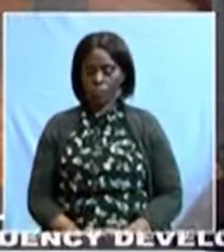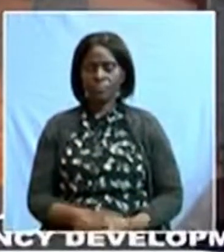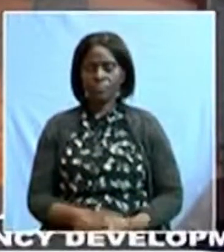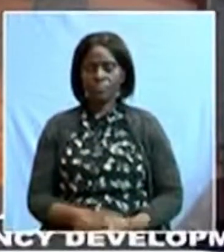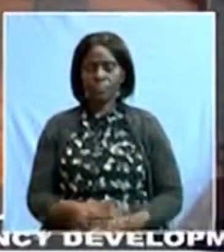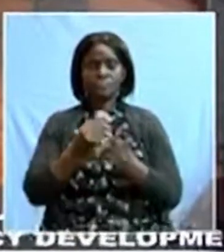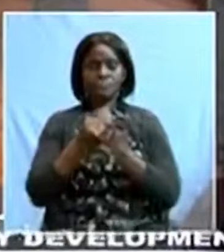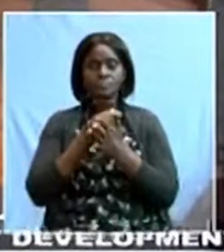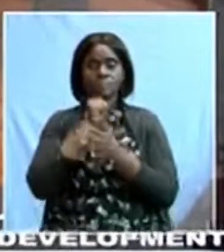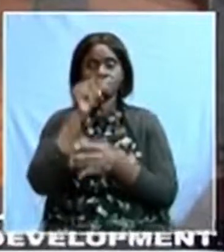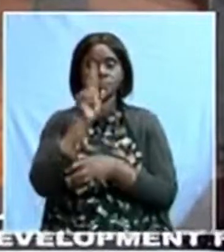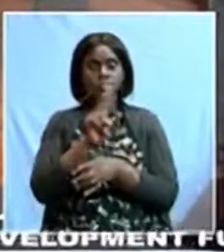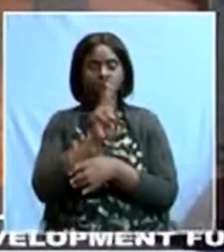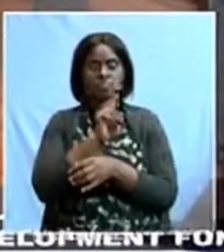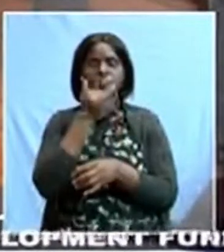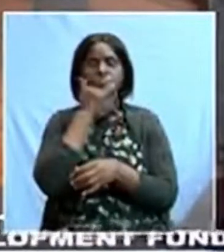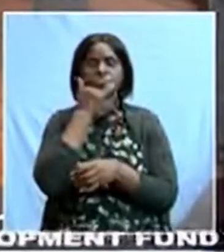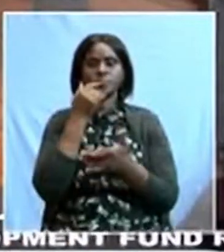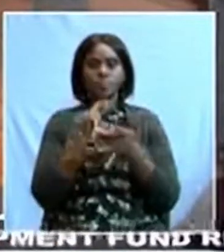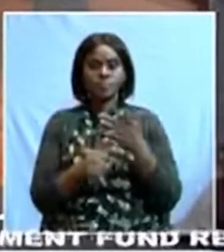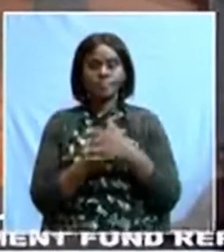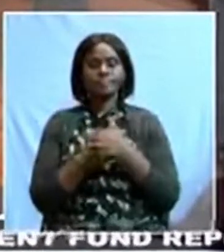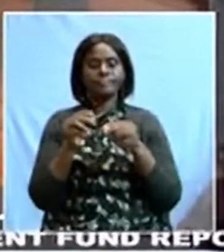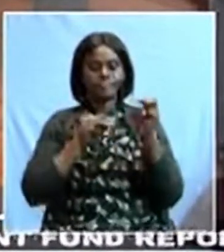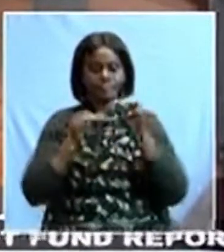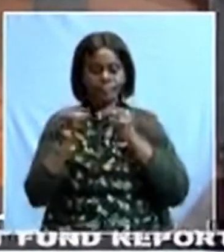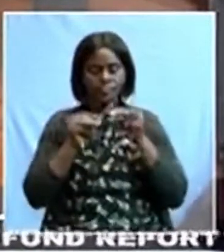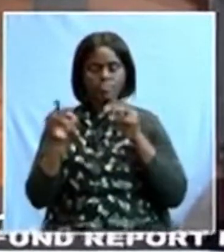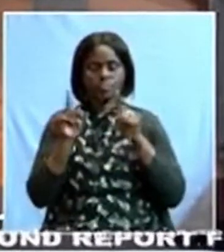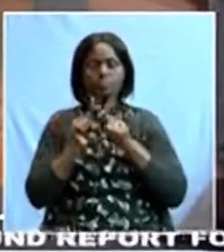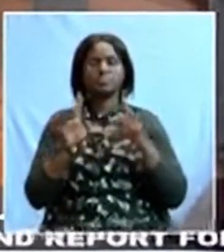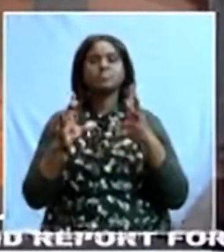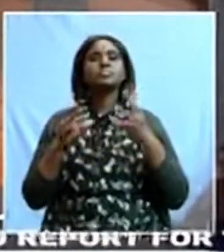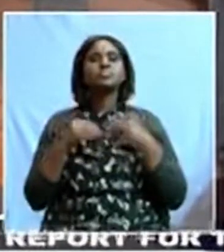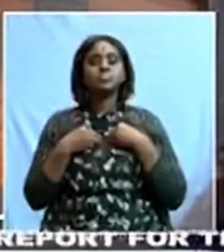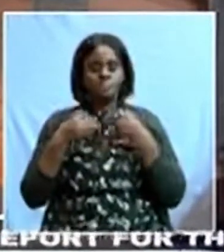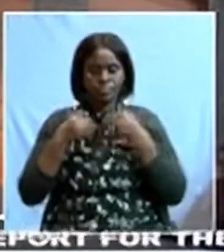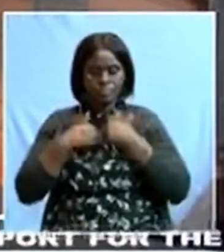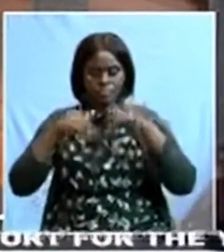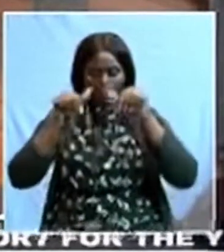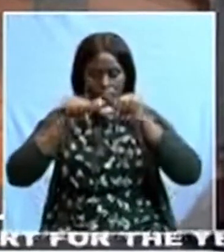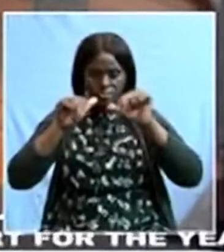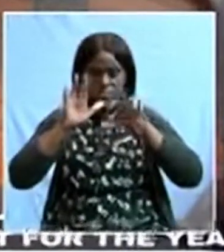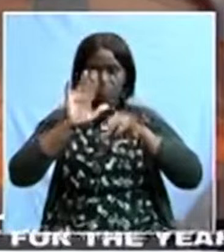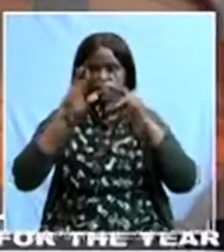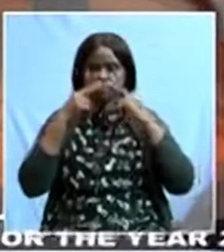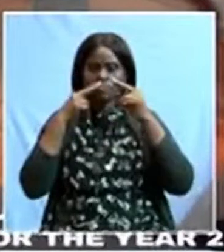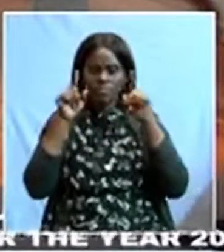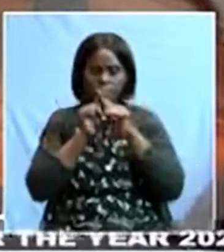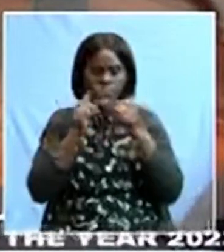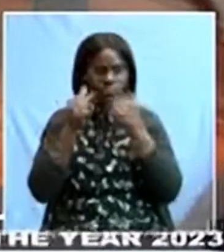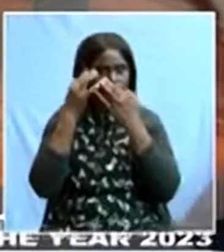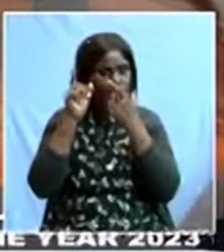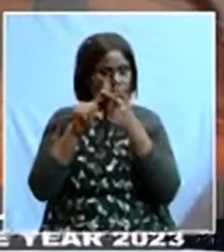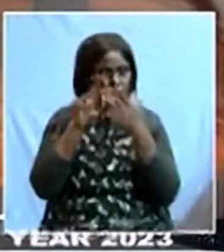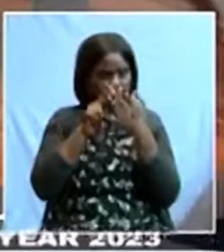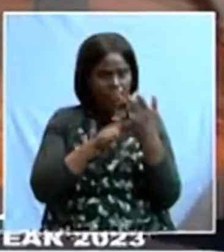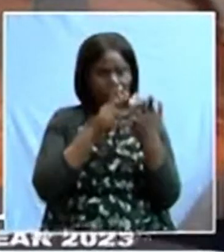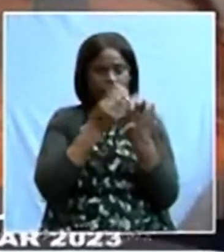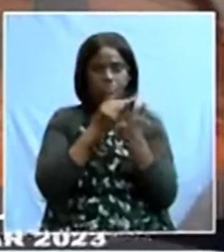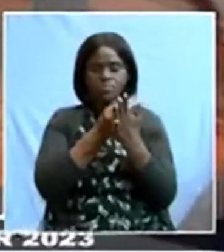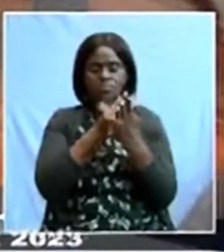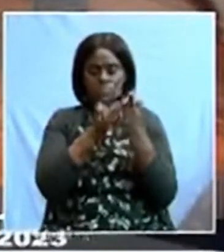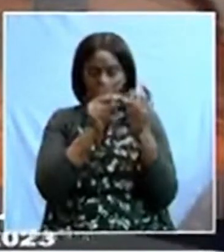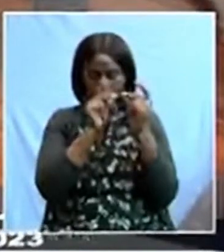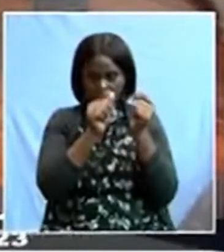Unspent funds, cause of query. Management wishes to acknowledge the auditor's findings and wish to report that funds